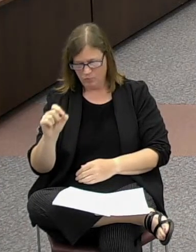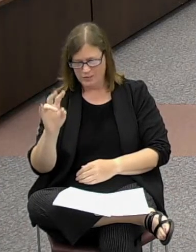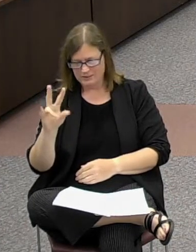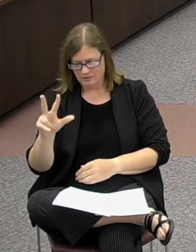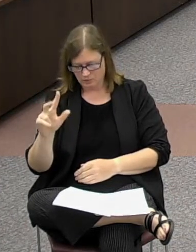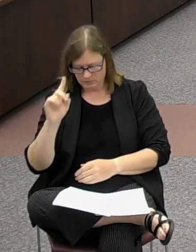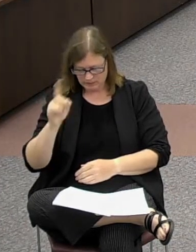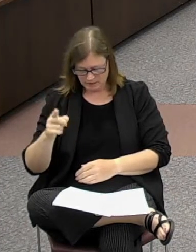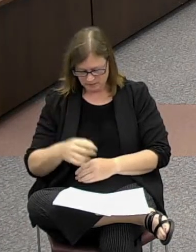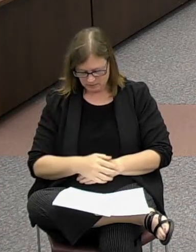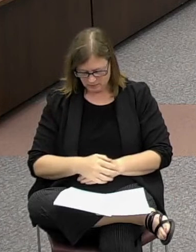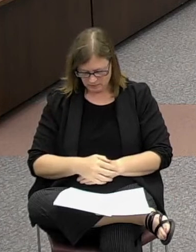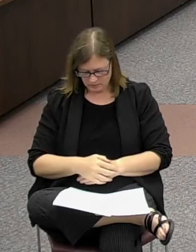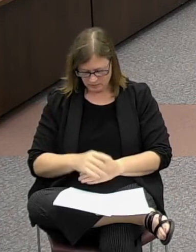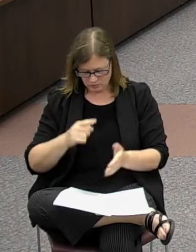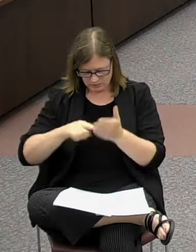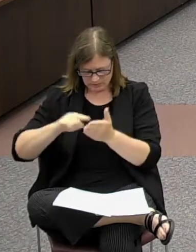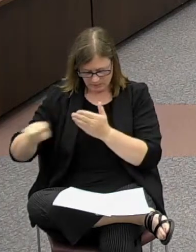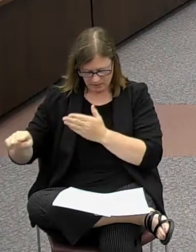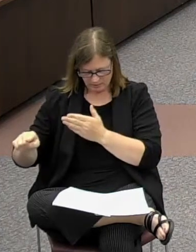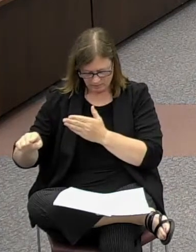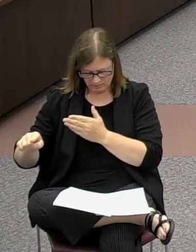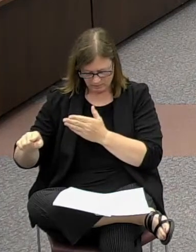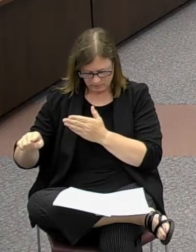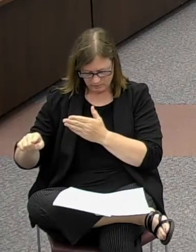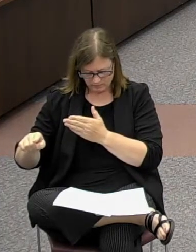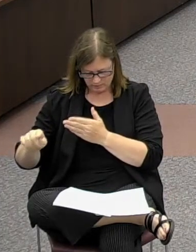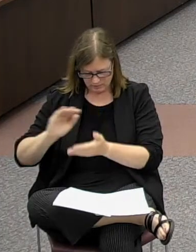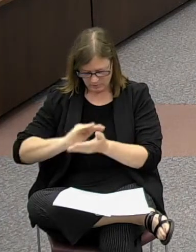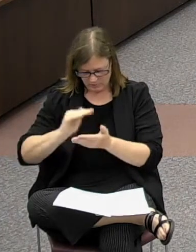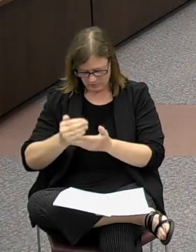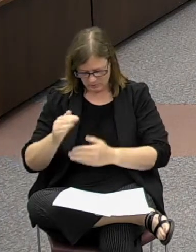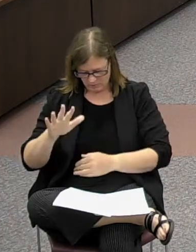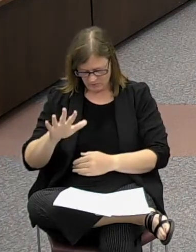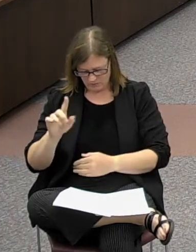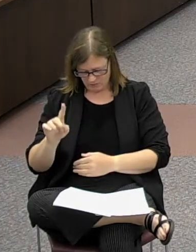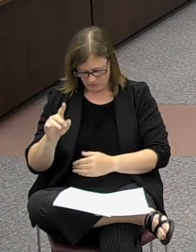$110,739,430.73. We had expenditures in the amount of